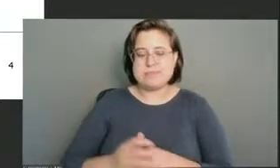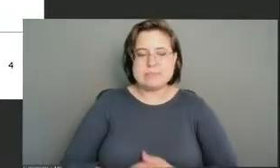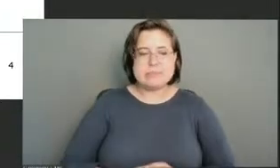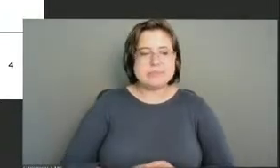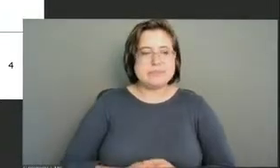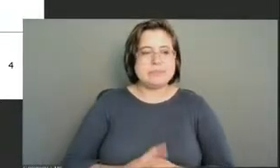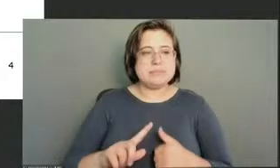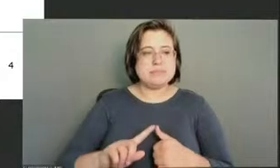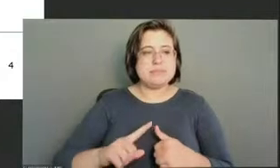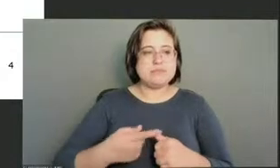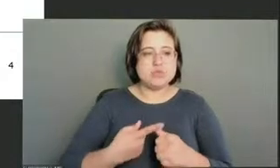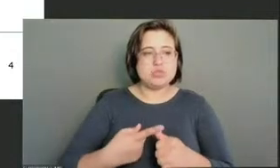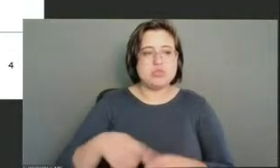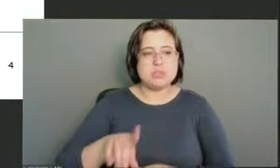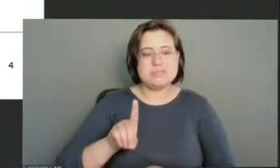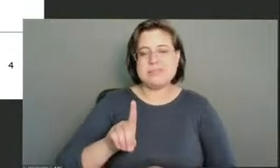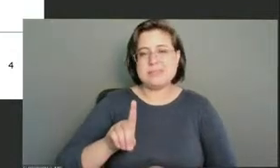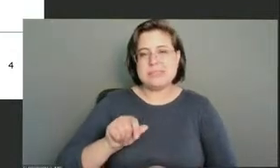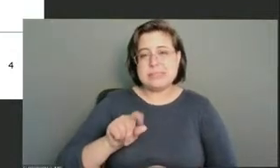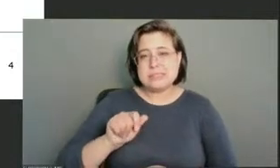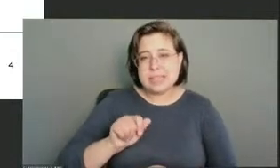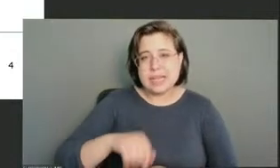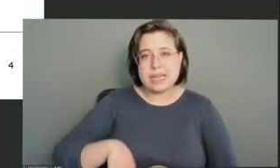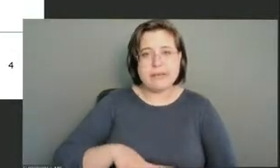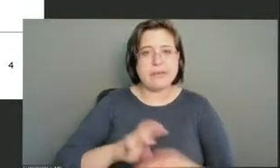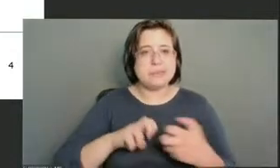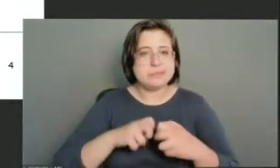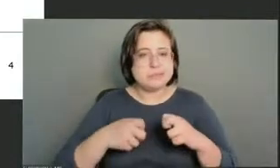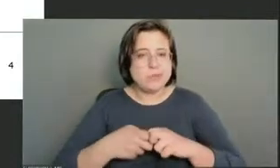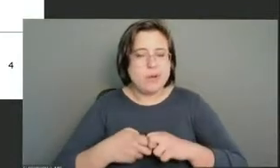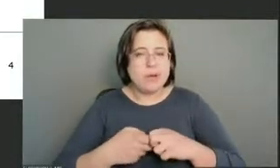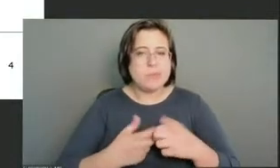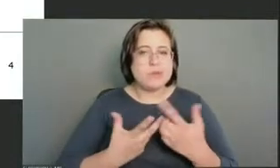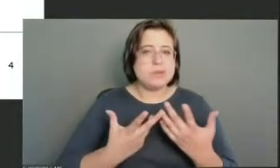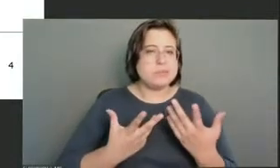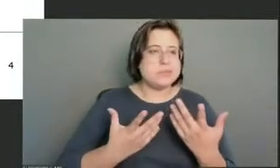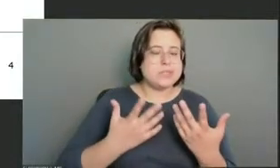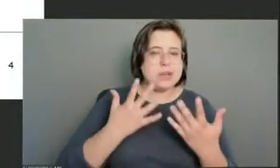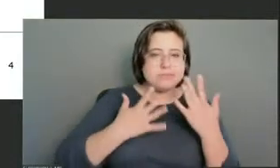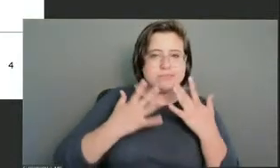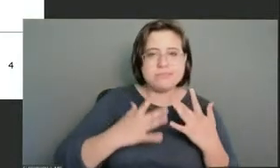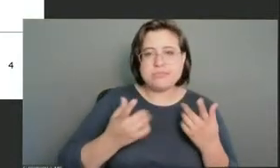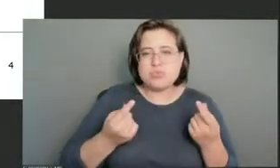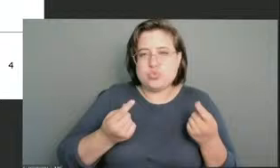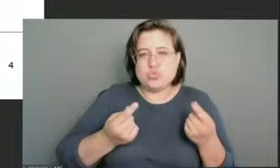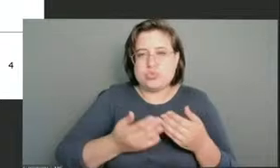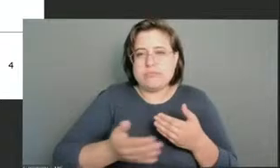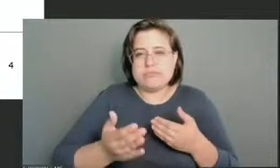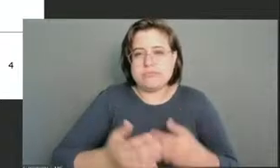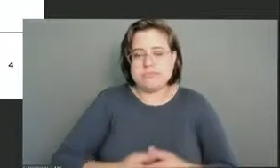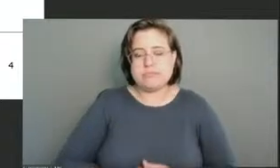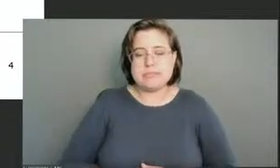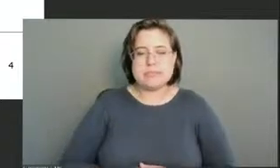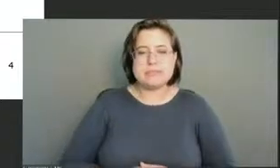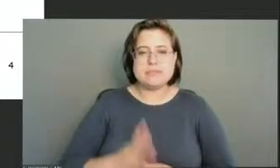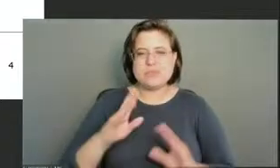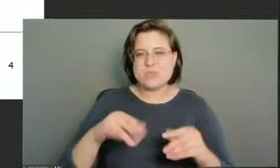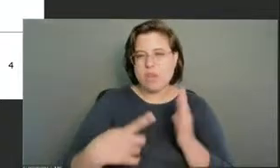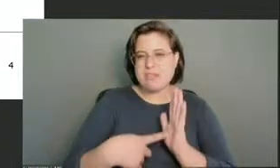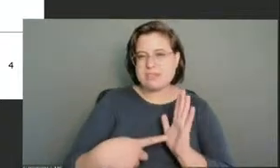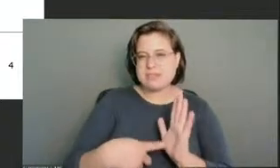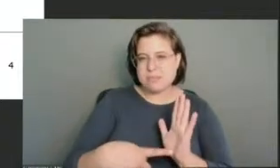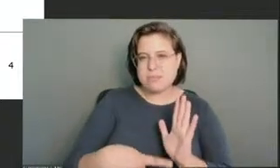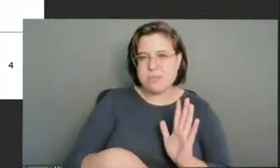data, shortfalls, and how we can address that going forward. I will use an example with the requirement or